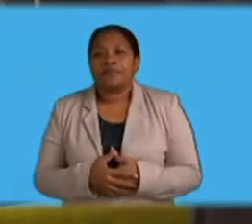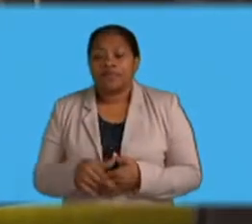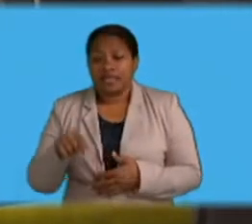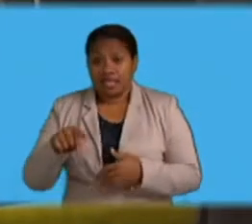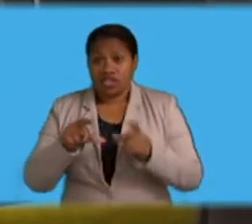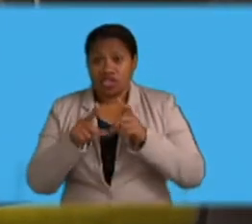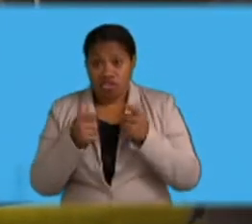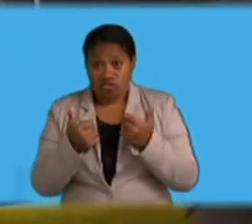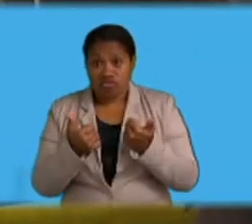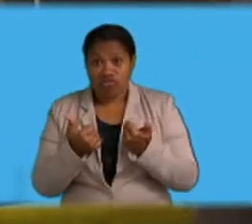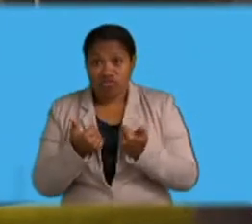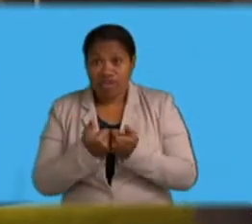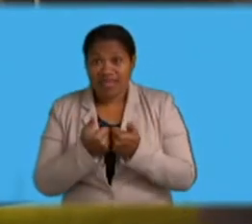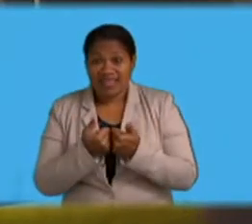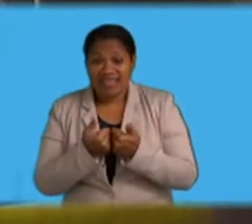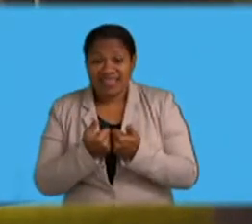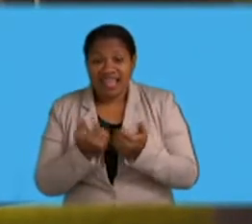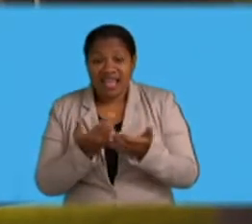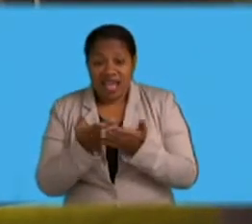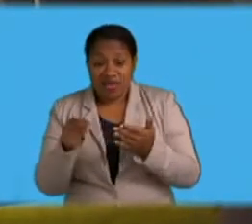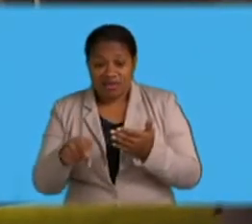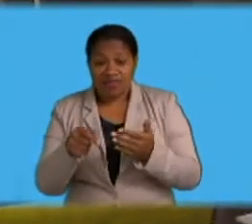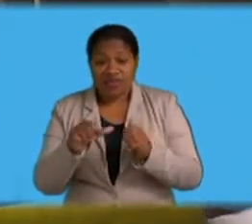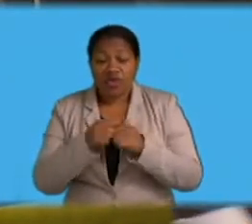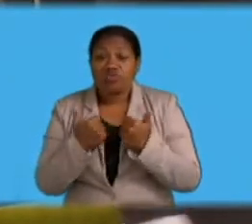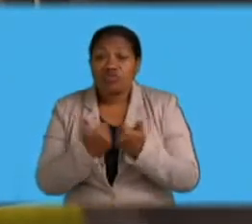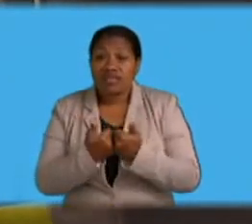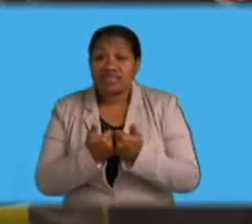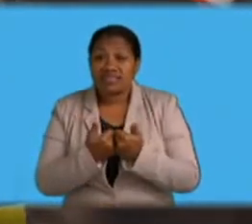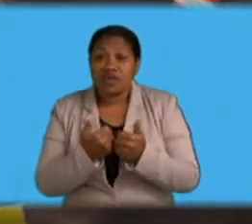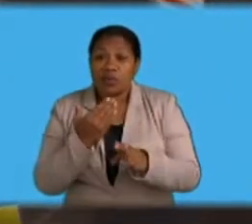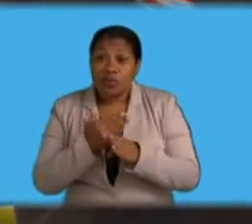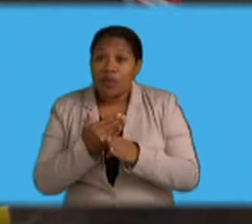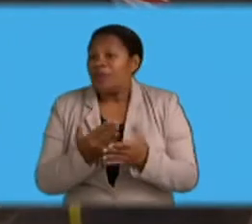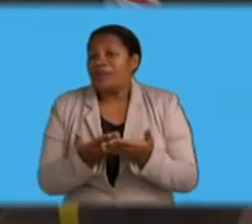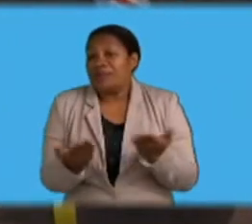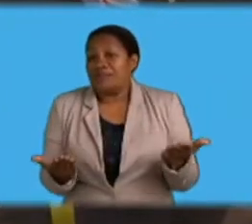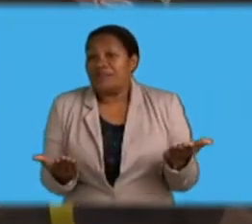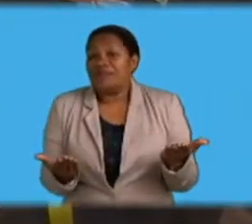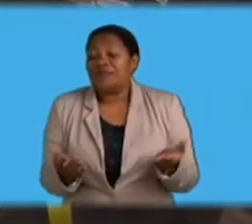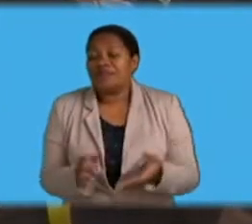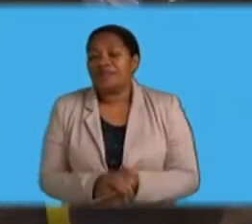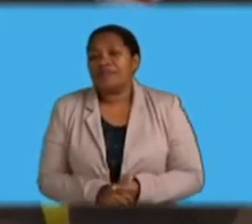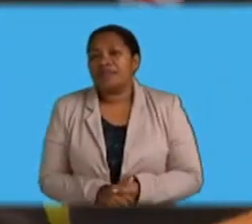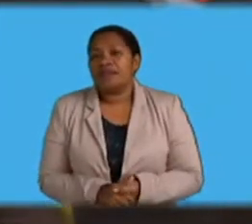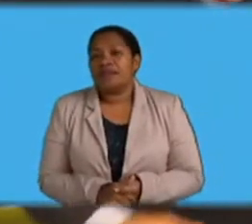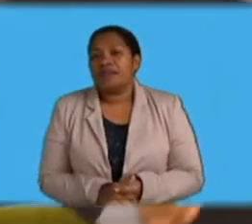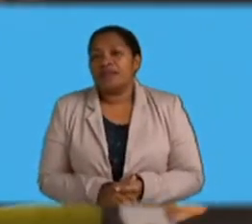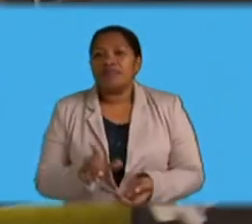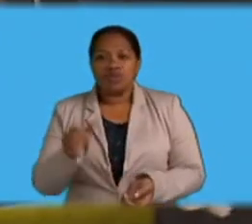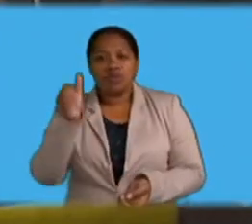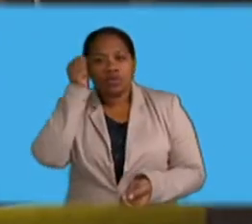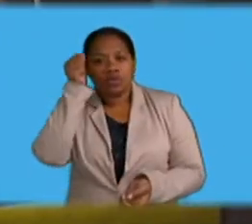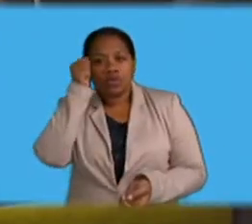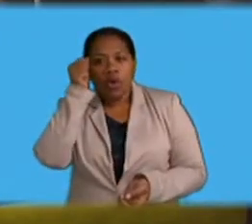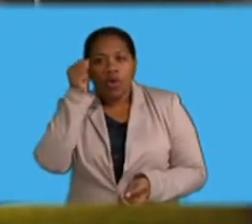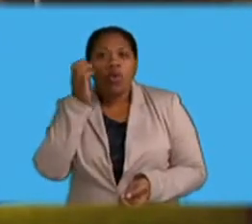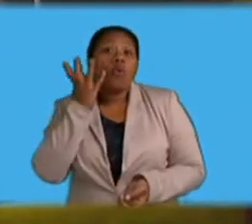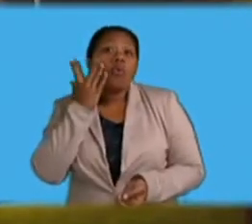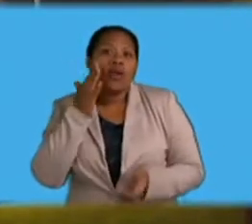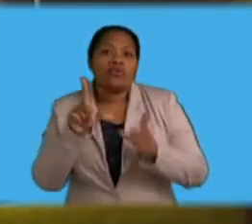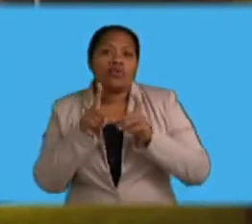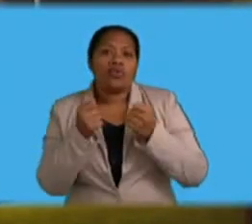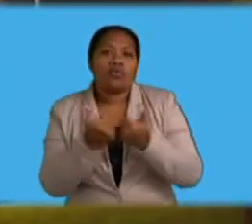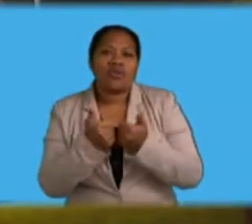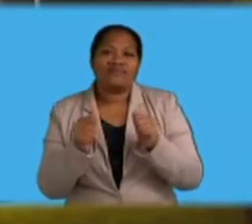operate, like in everywhere, private sector, everywhere else, that you know what the term of your contract is. If you have a